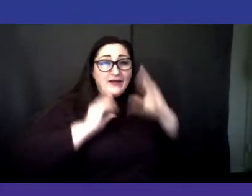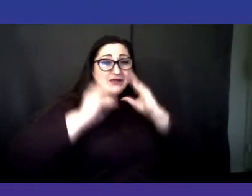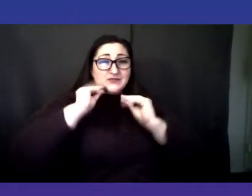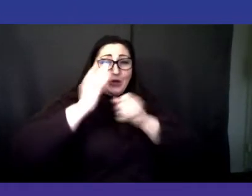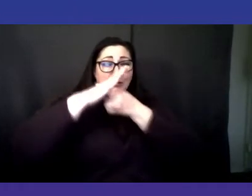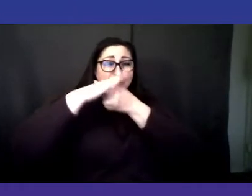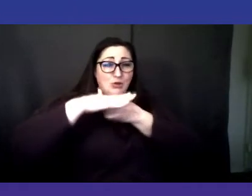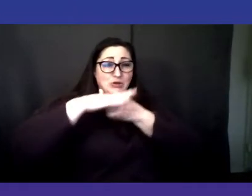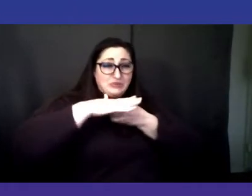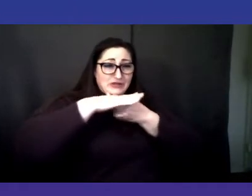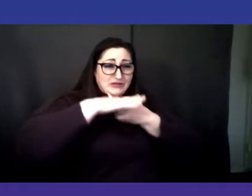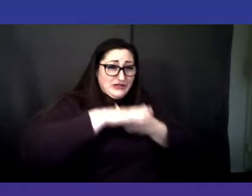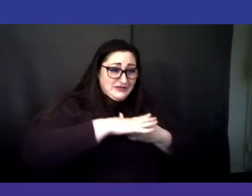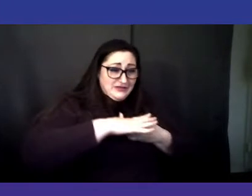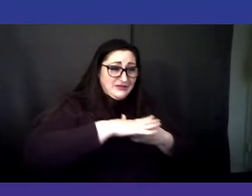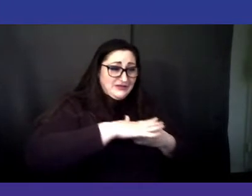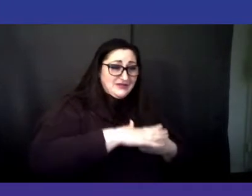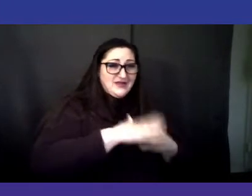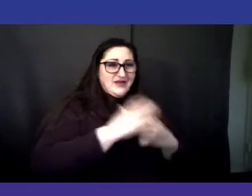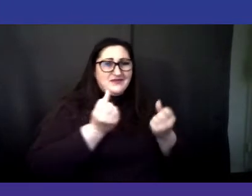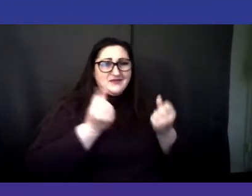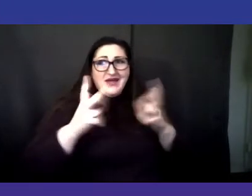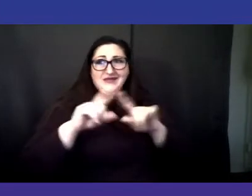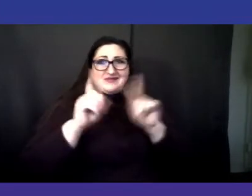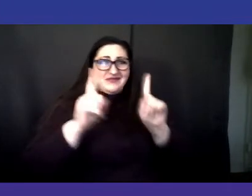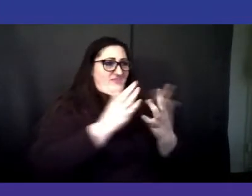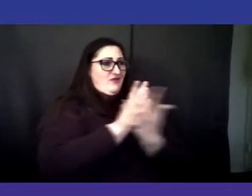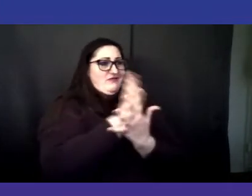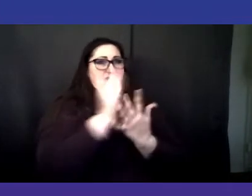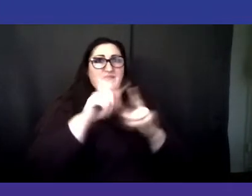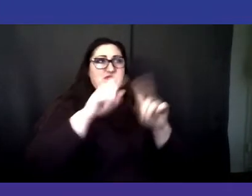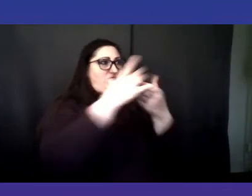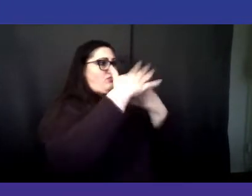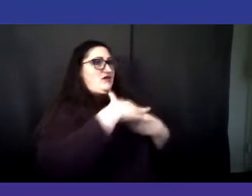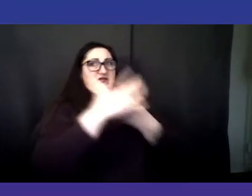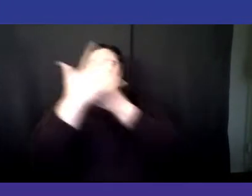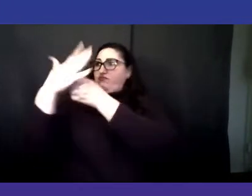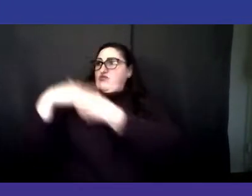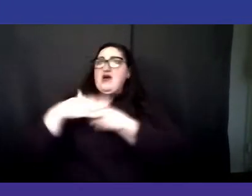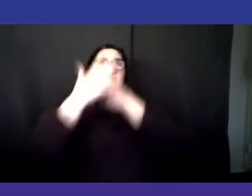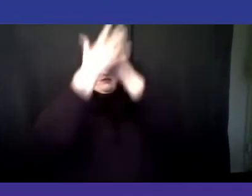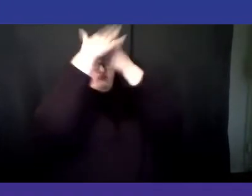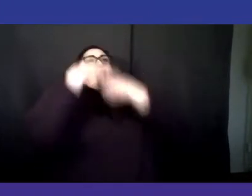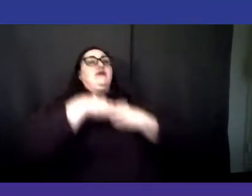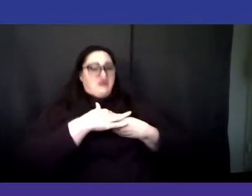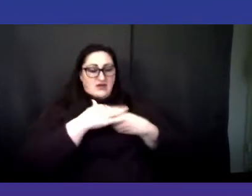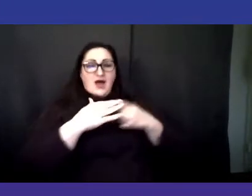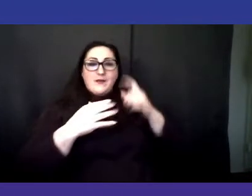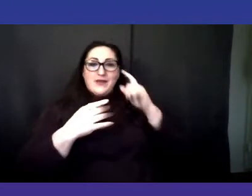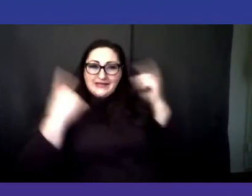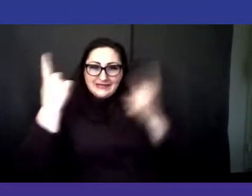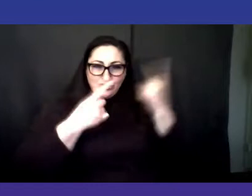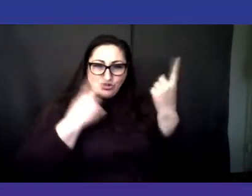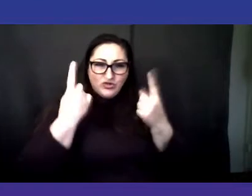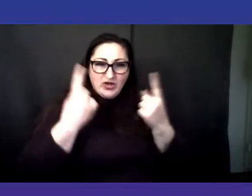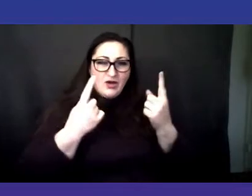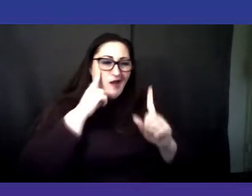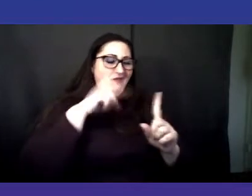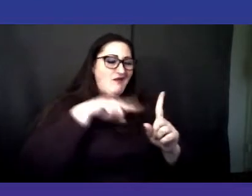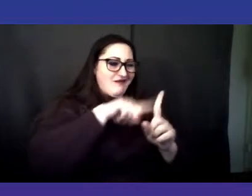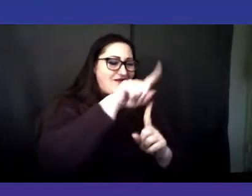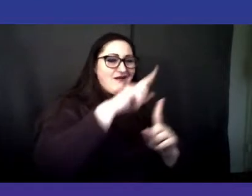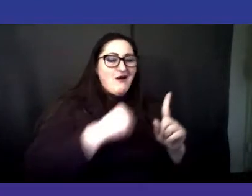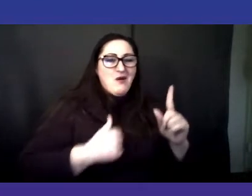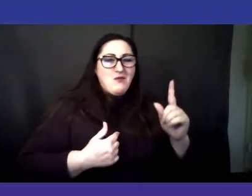that gets muffled by white supremacy and all of its manifestations, right? It's something that is